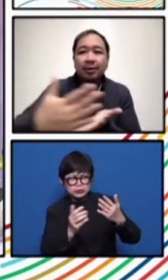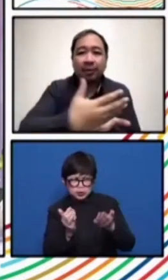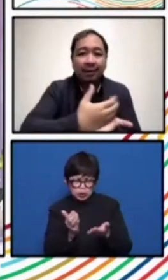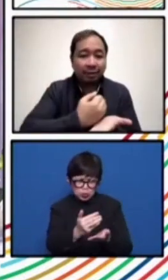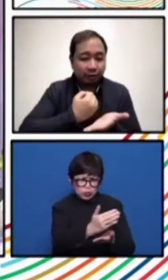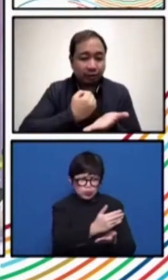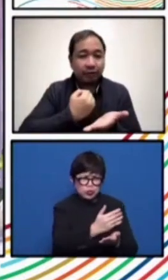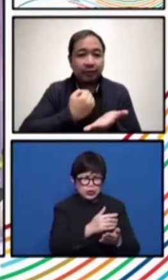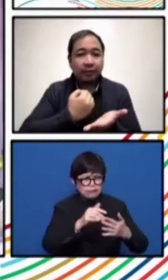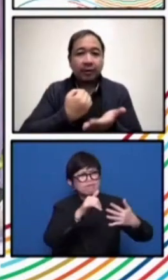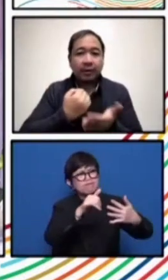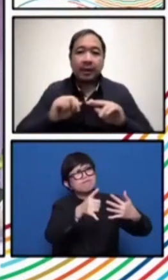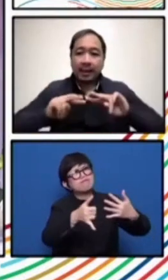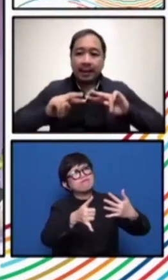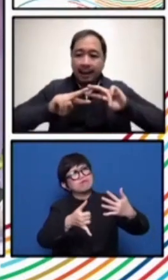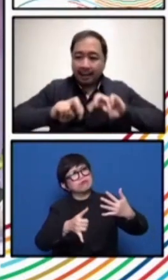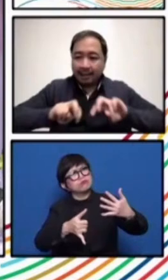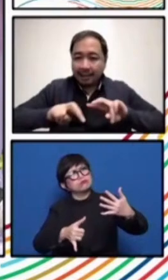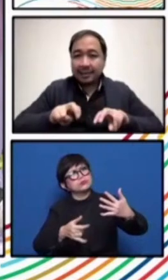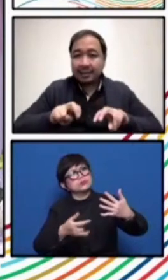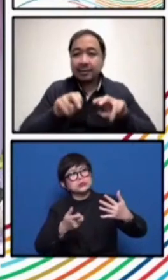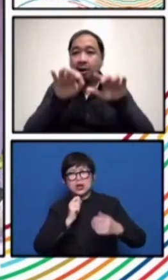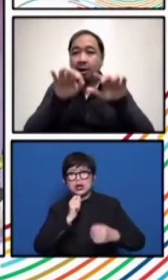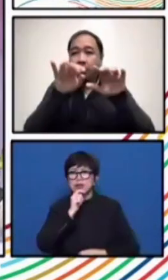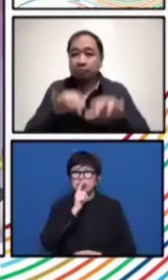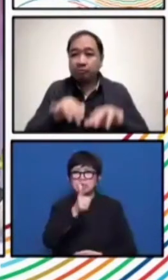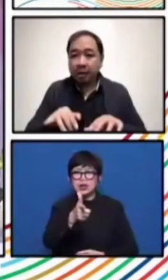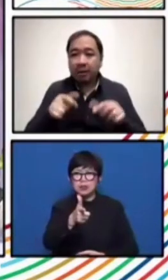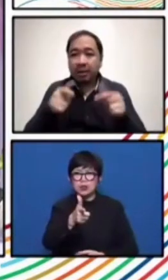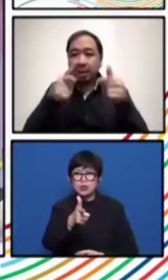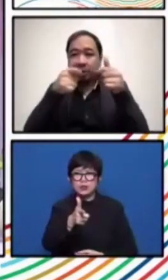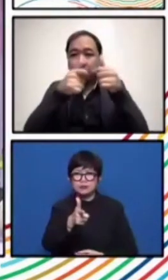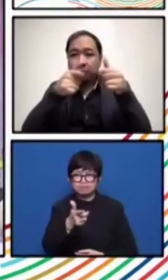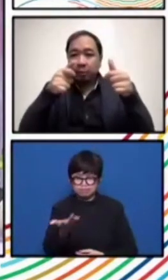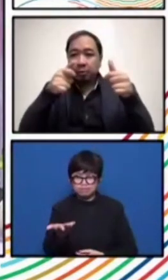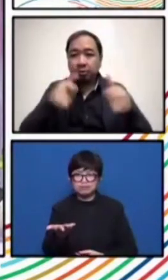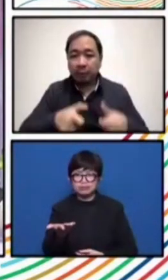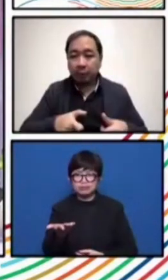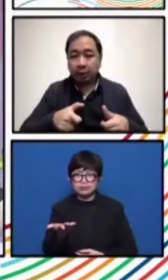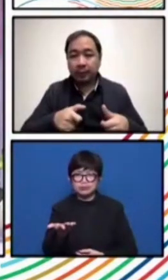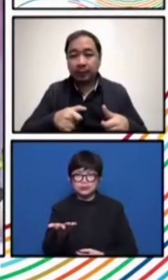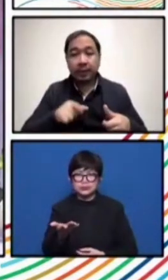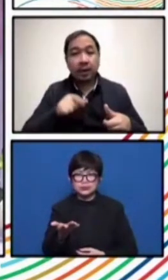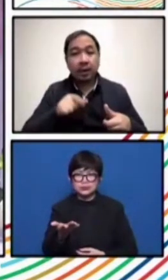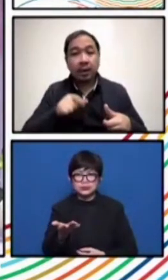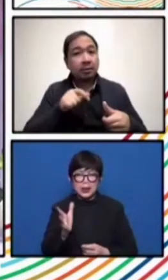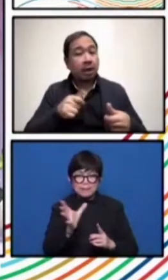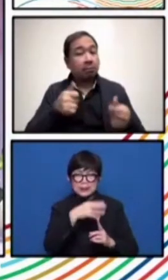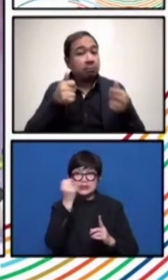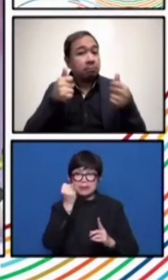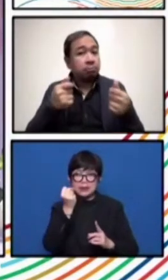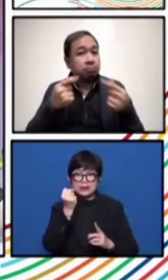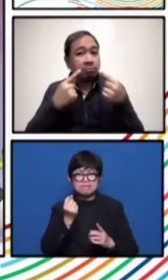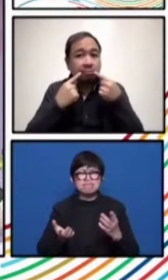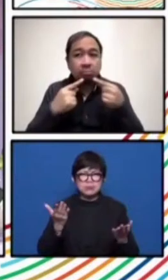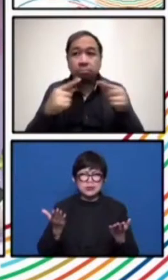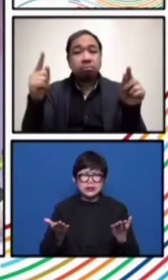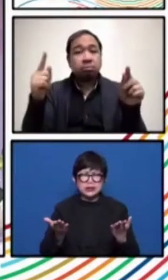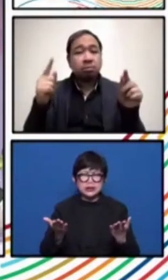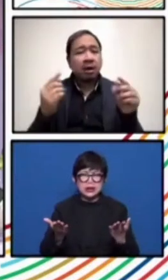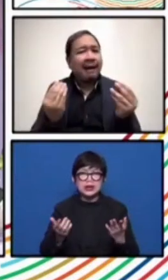analysis and report writing and this achievement is made possible because we've been working in Partnership